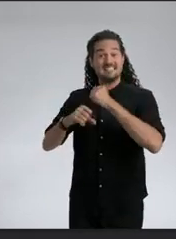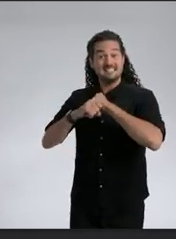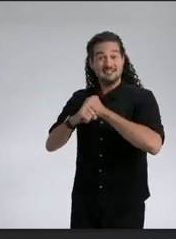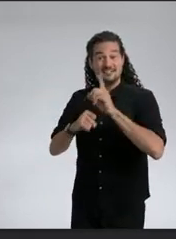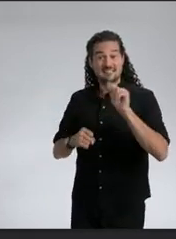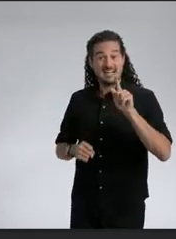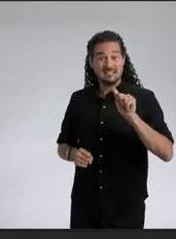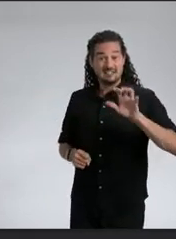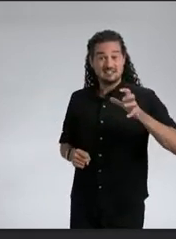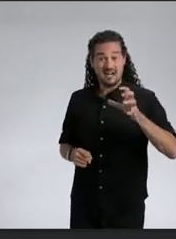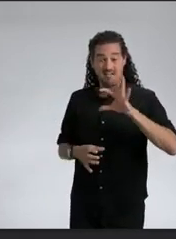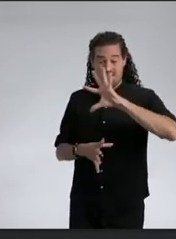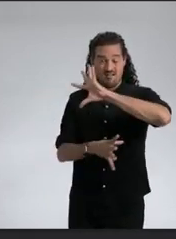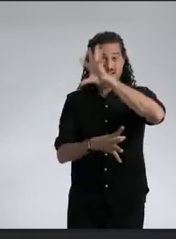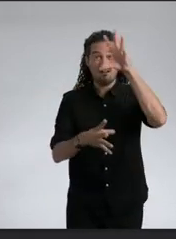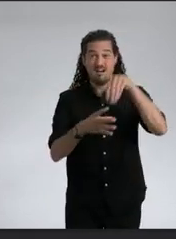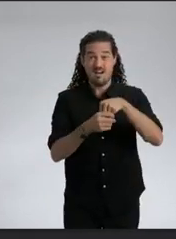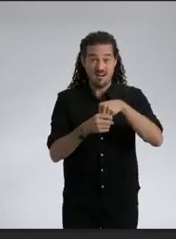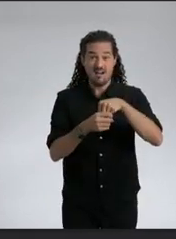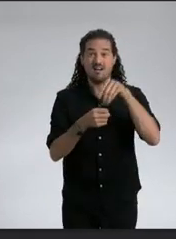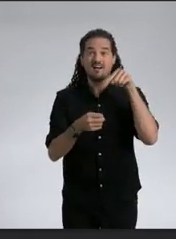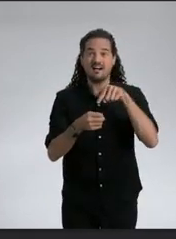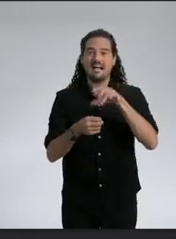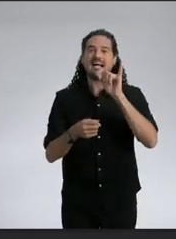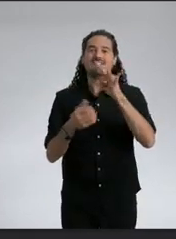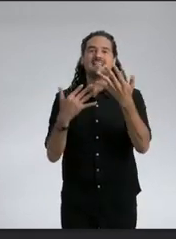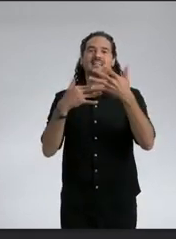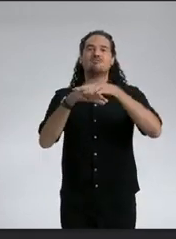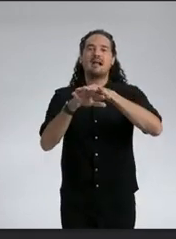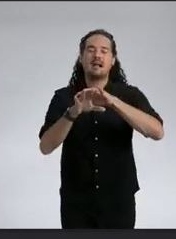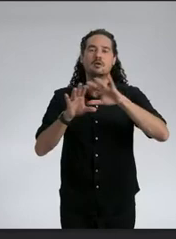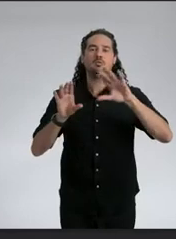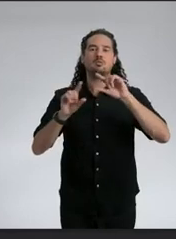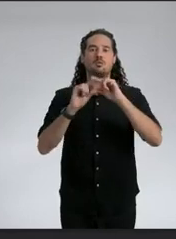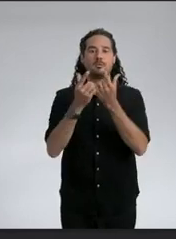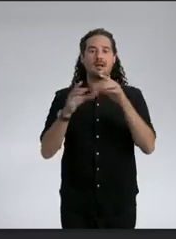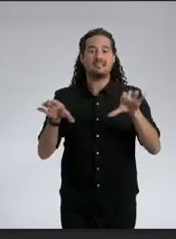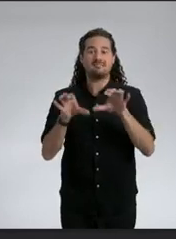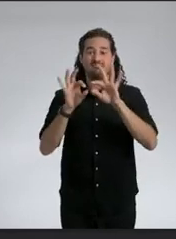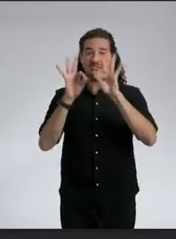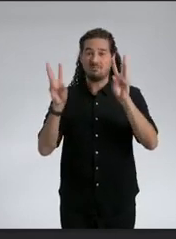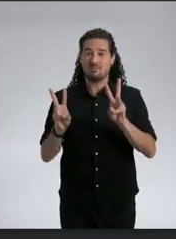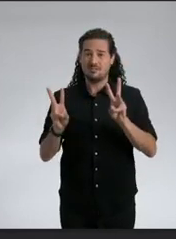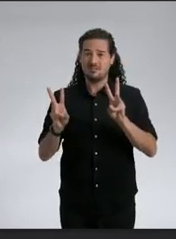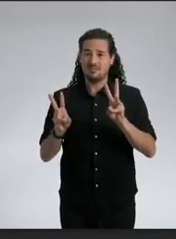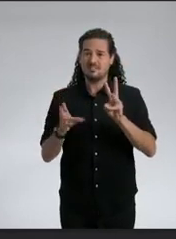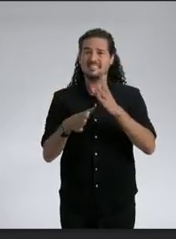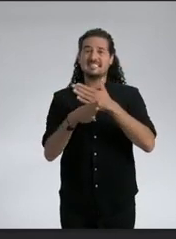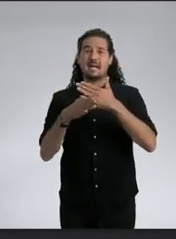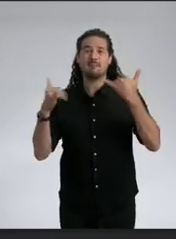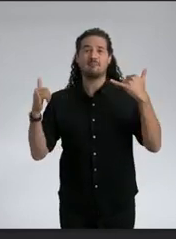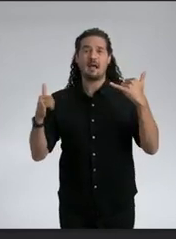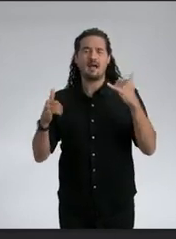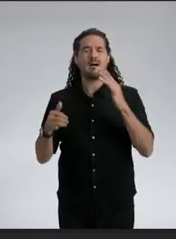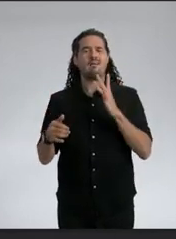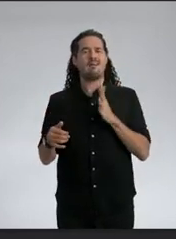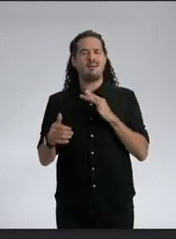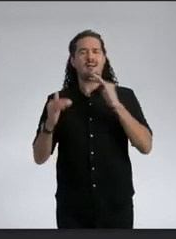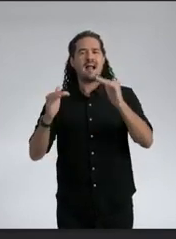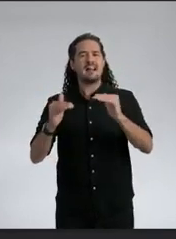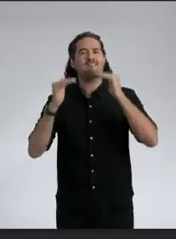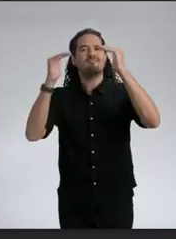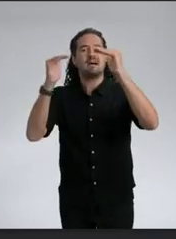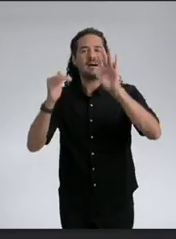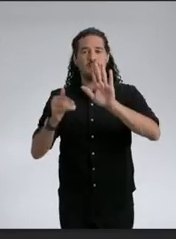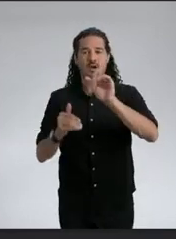of these benefits just by integrating your app with Group Activities Framework. SharePlay is a great new way to elevate your app's content and help you create a